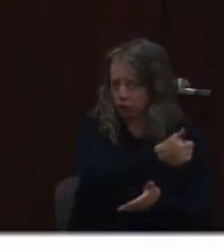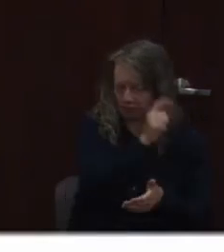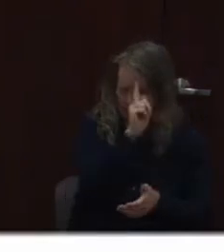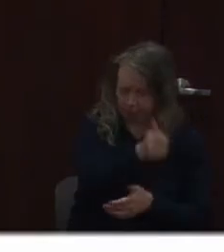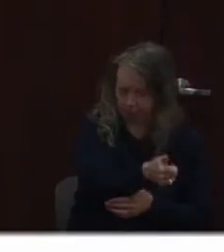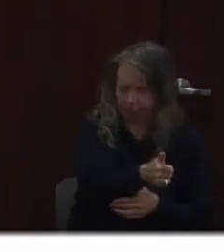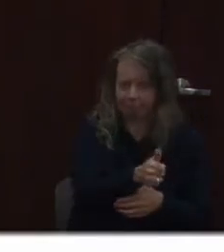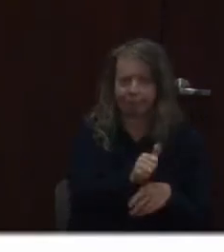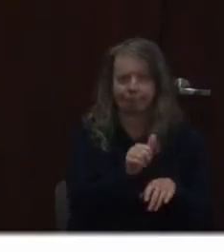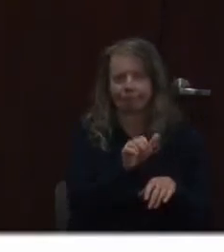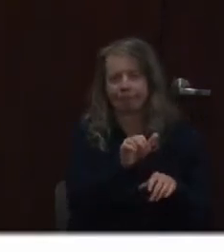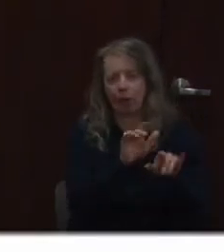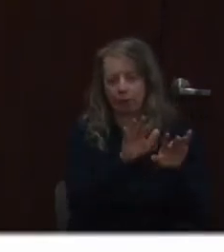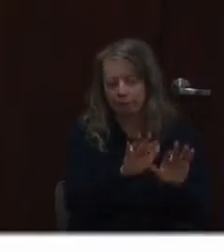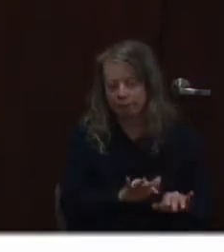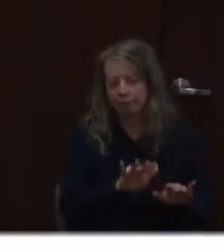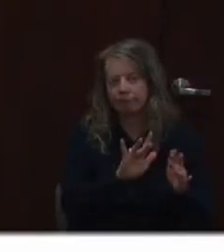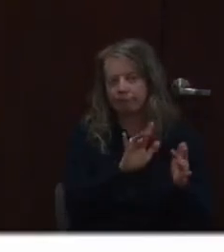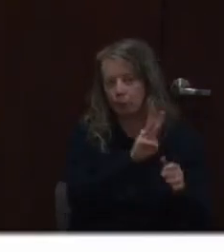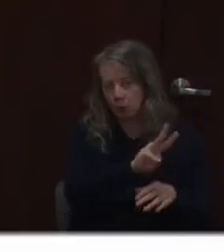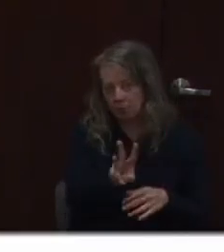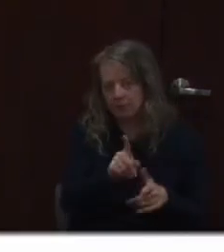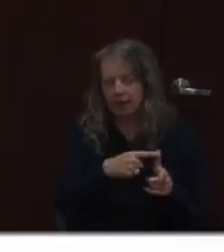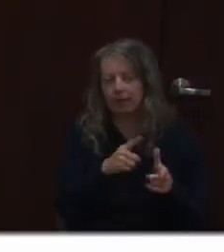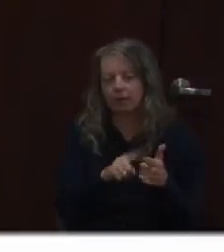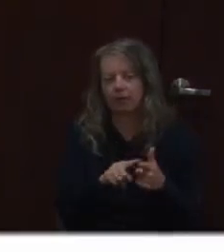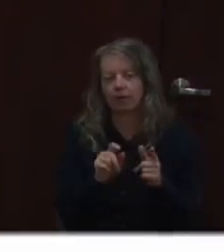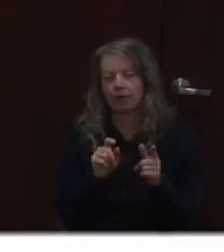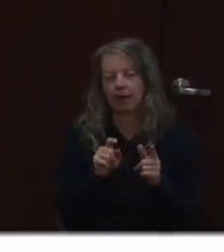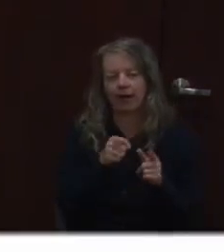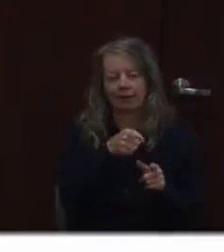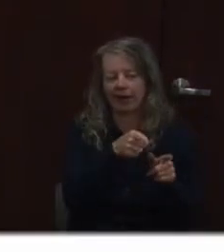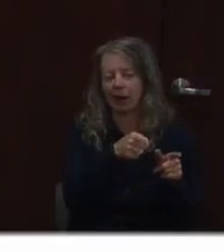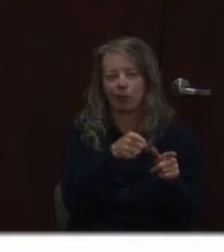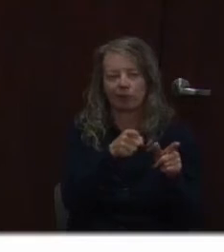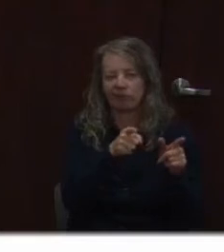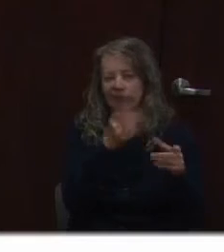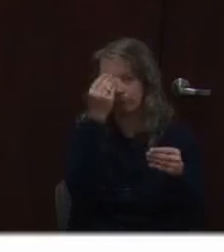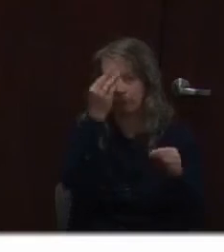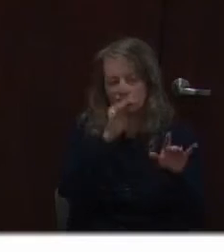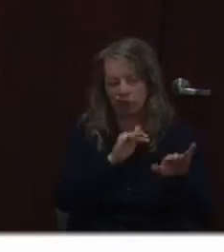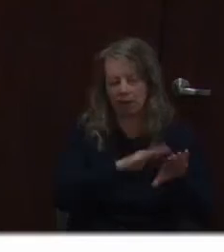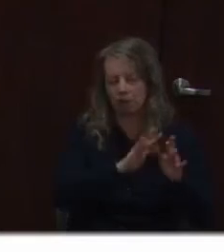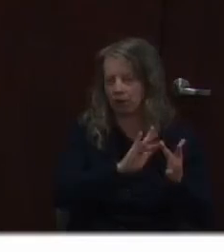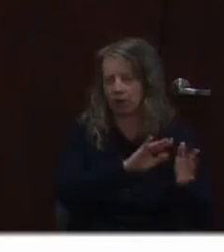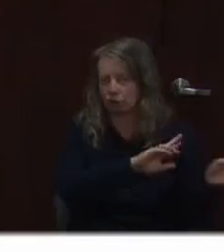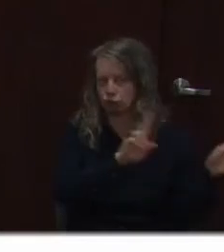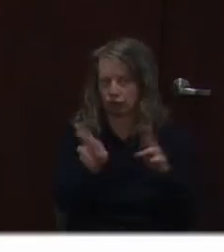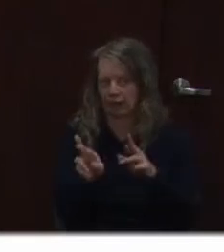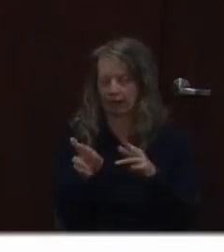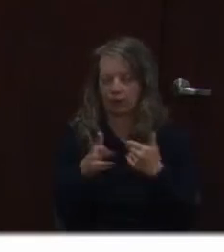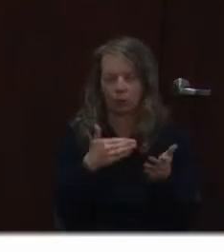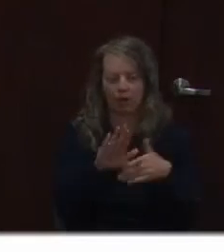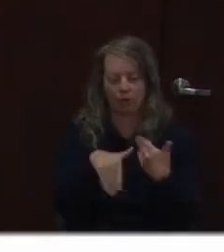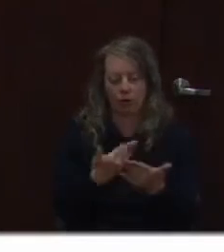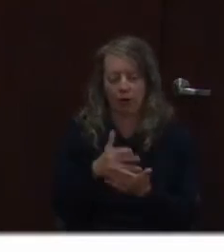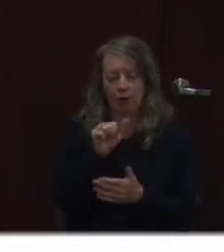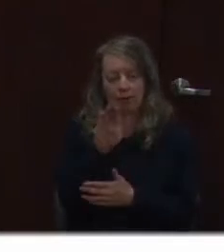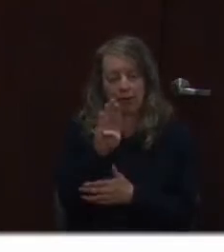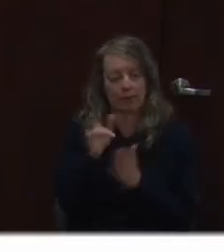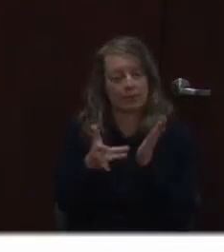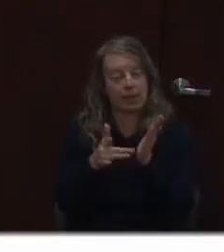and be able to fast track them when they come into the AB Tech site. But we'll also accommodate walk-in